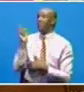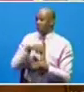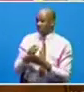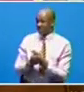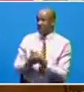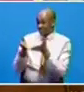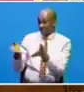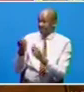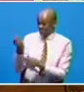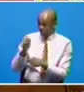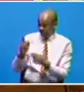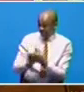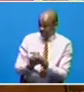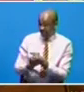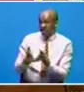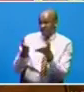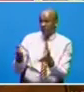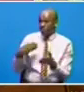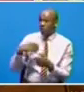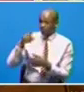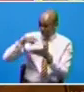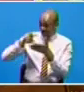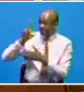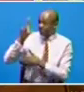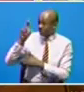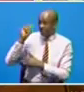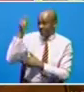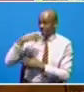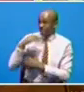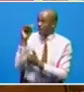we'll be doing that in a few minutes, and I'll be going through some tweets just to see what Kenyans are asking about. But for now,